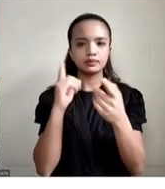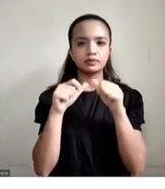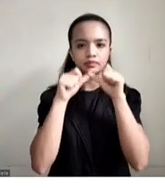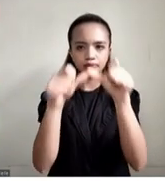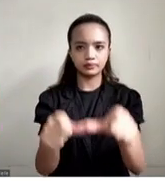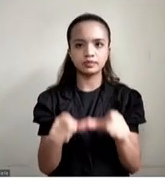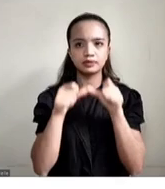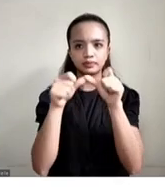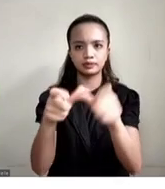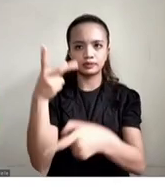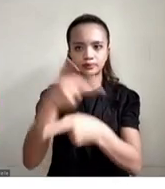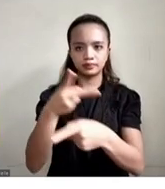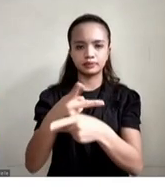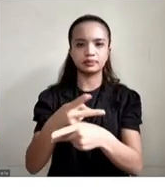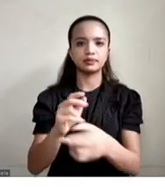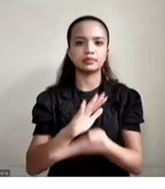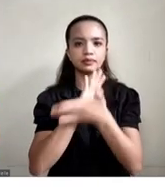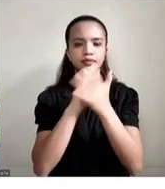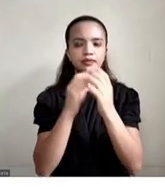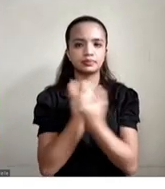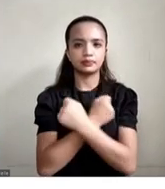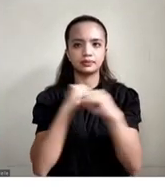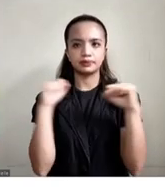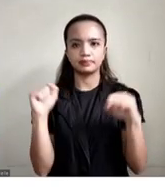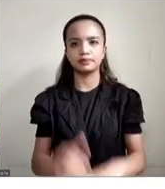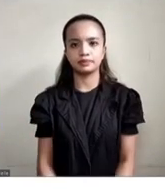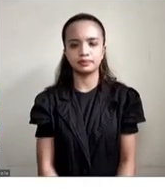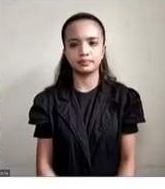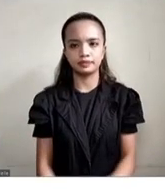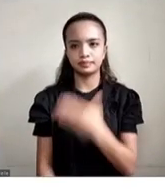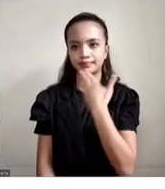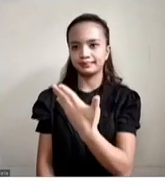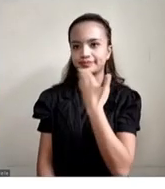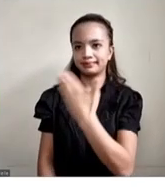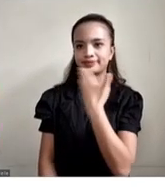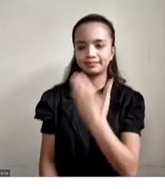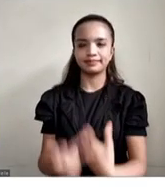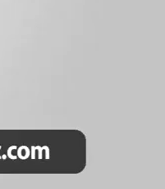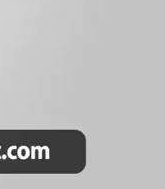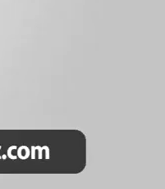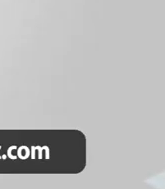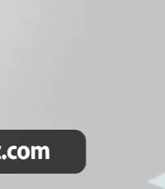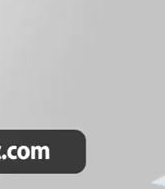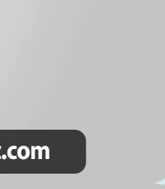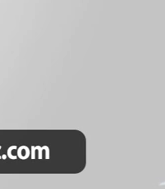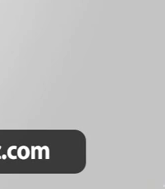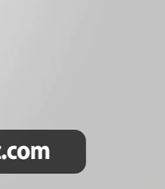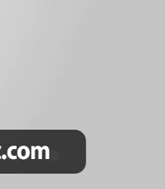take care and keep safe. Appreciate it. Thank you, Carmina. Thanks a lot.